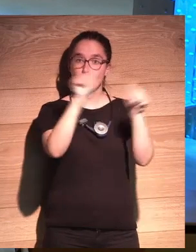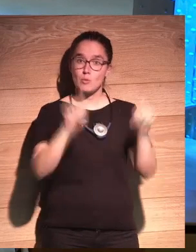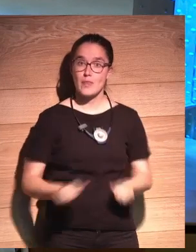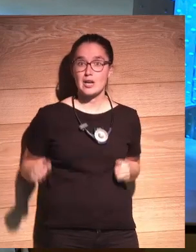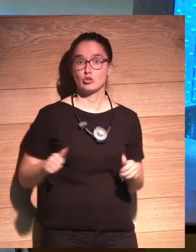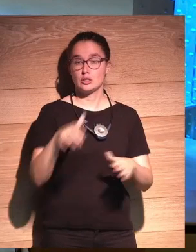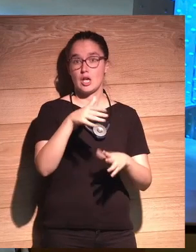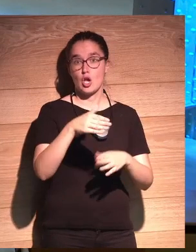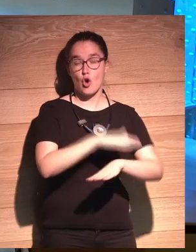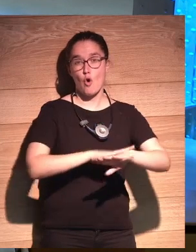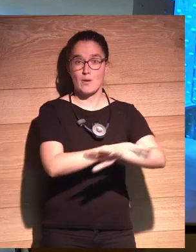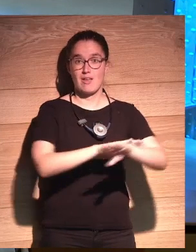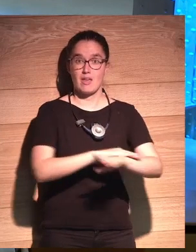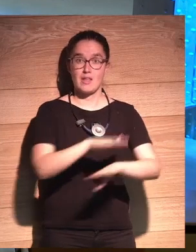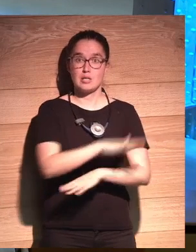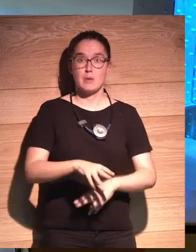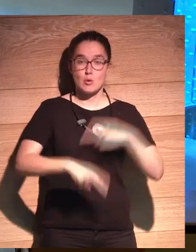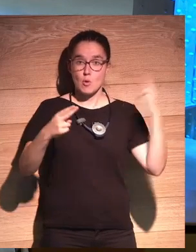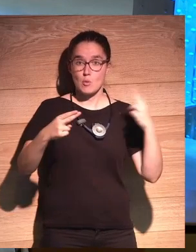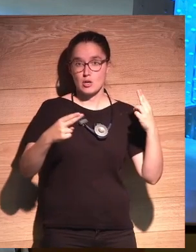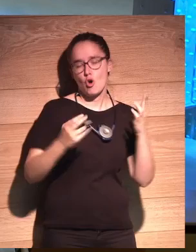transversal projects, promotion of